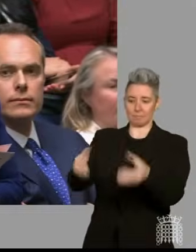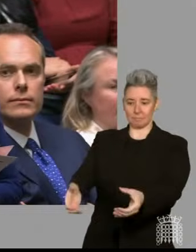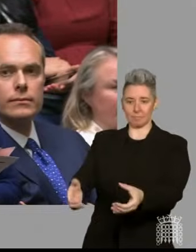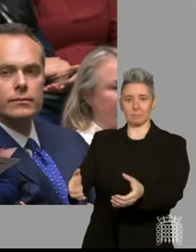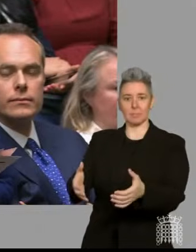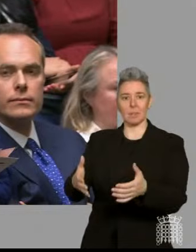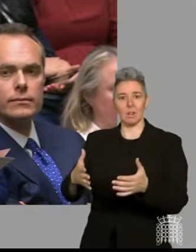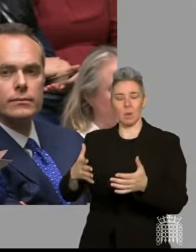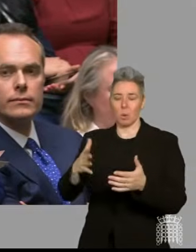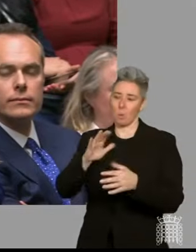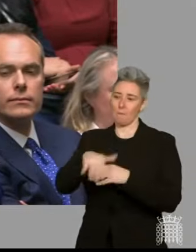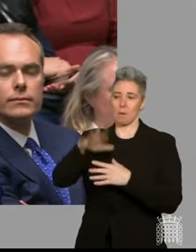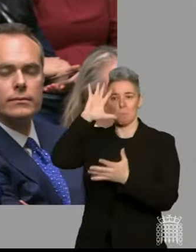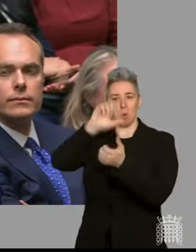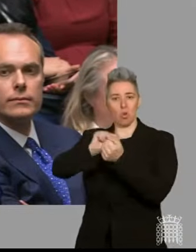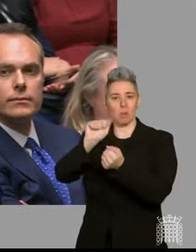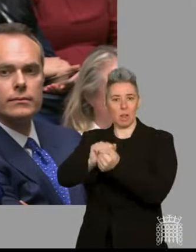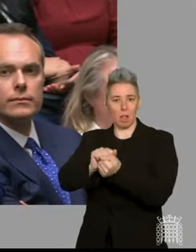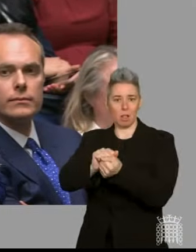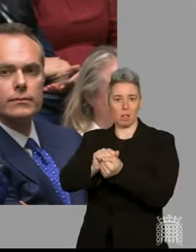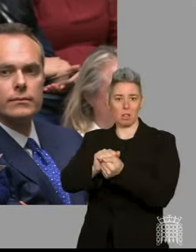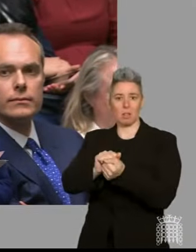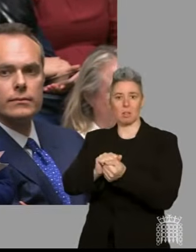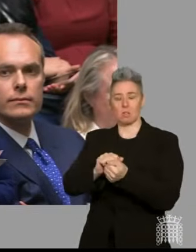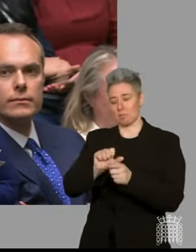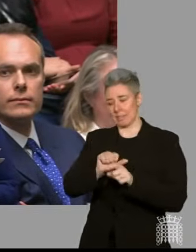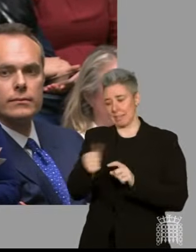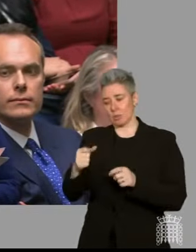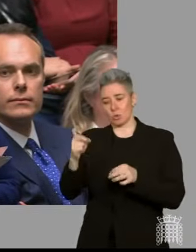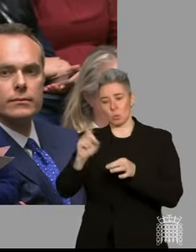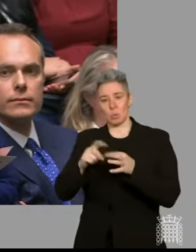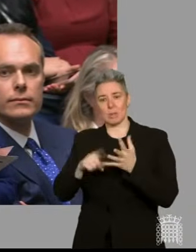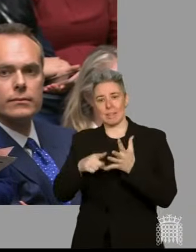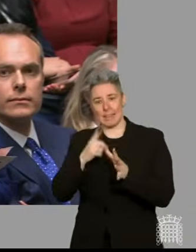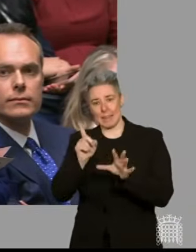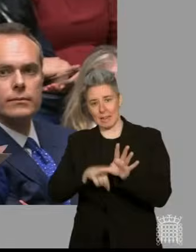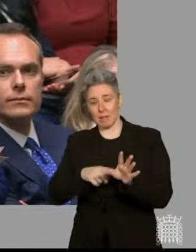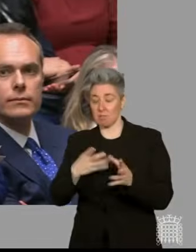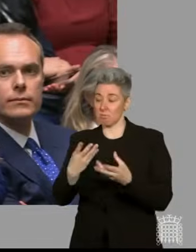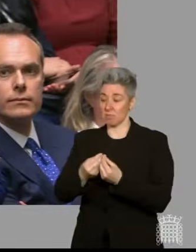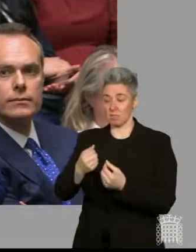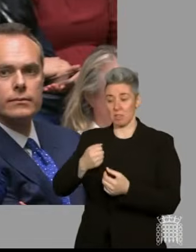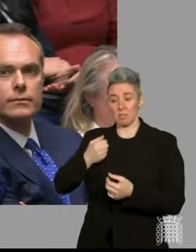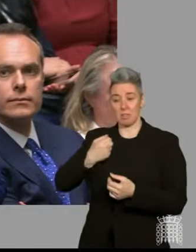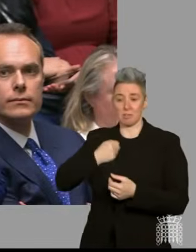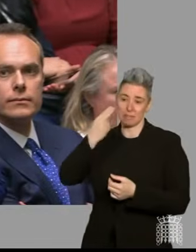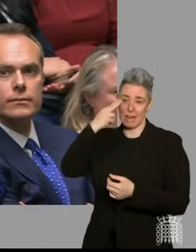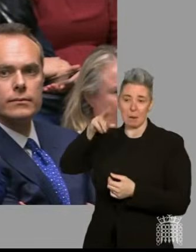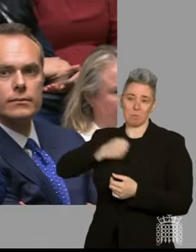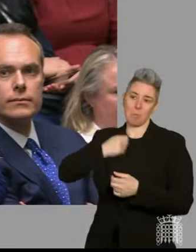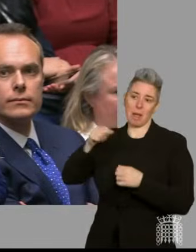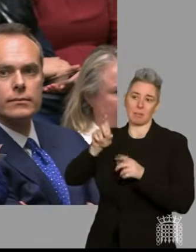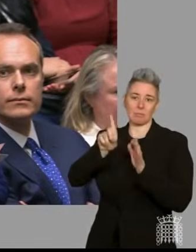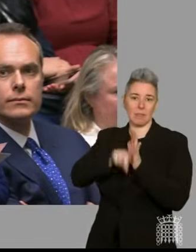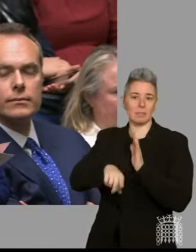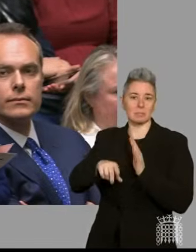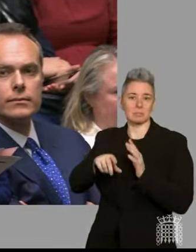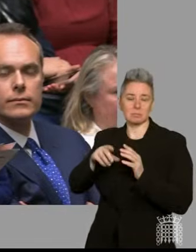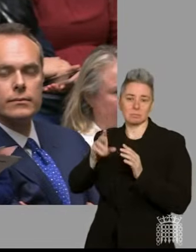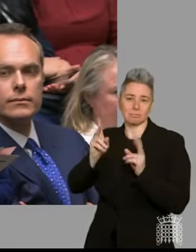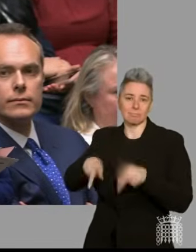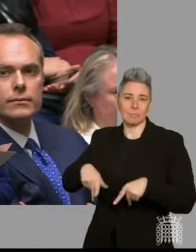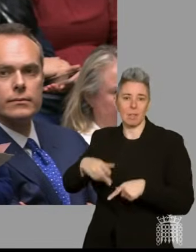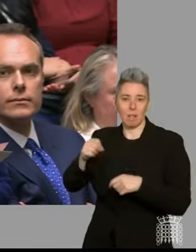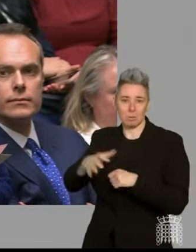Will the Deputy Prime Minister, and will he ask the Prime Minister to mark this occasion by remembering those who have died, bringing